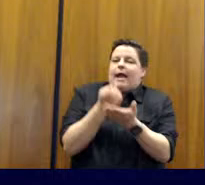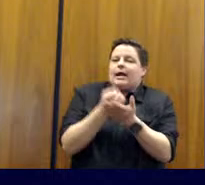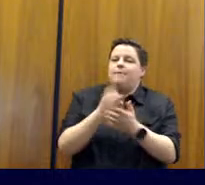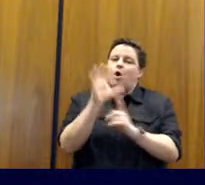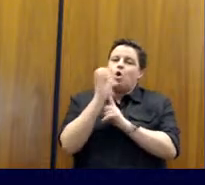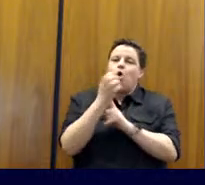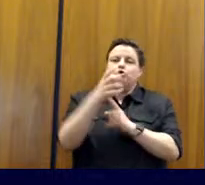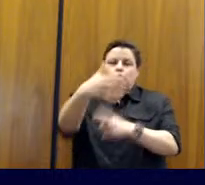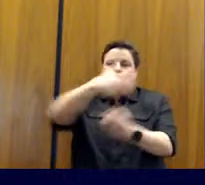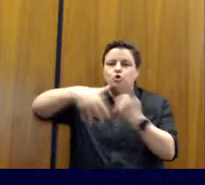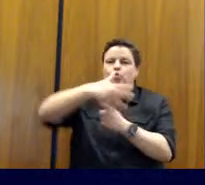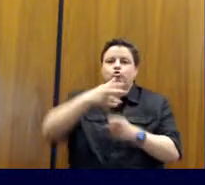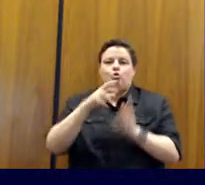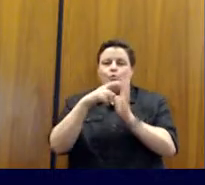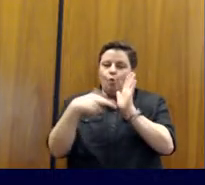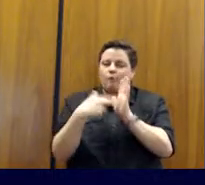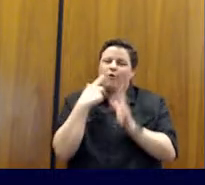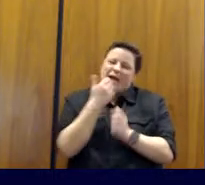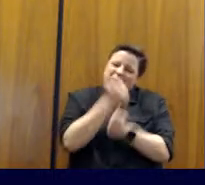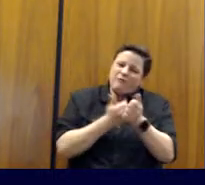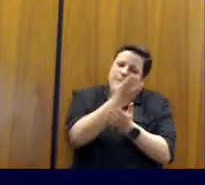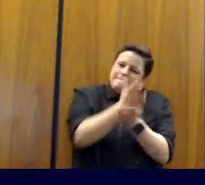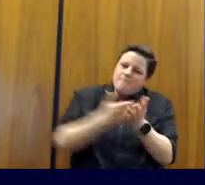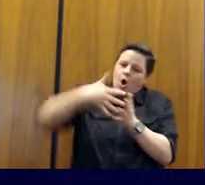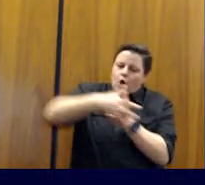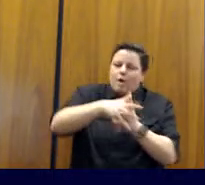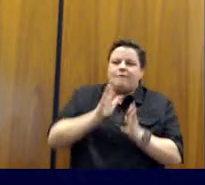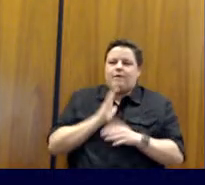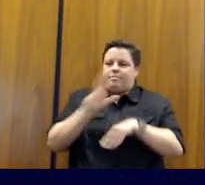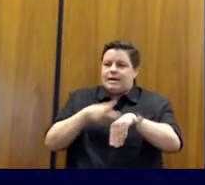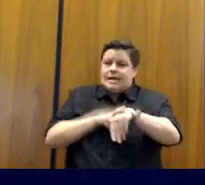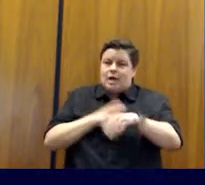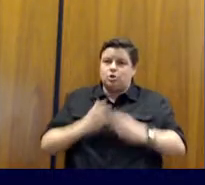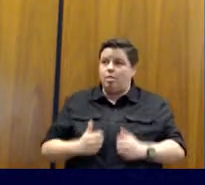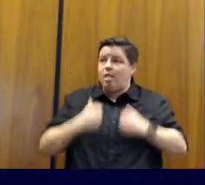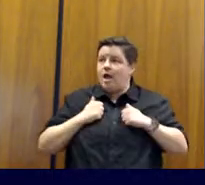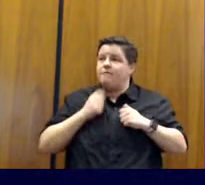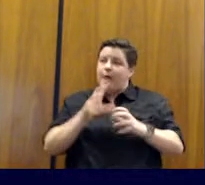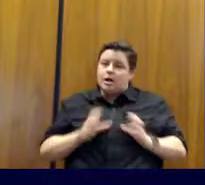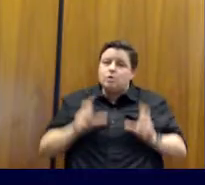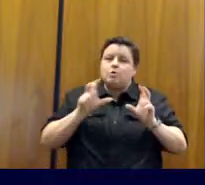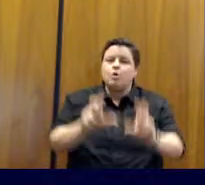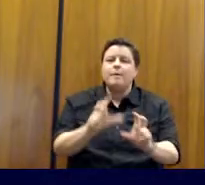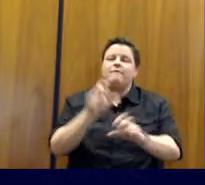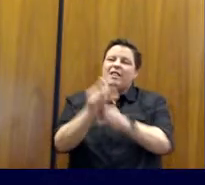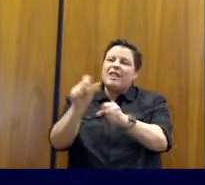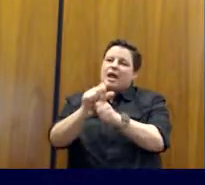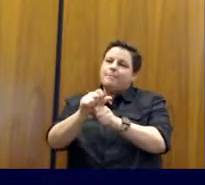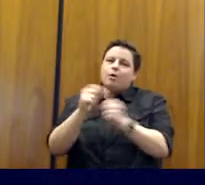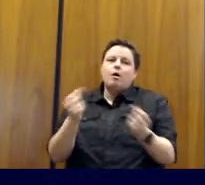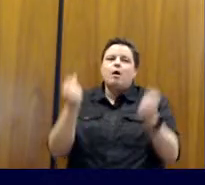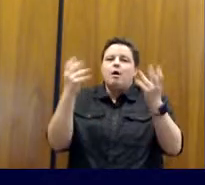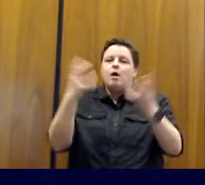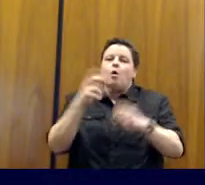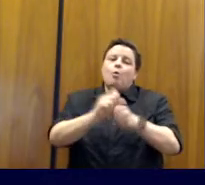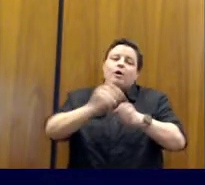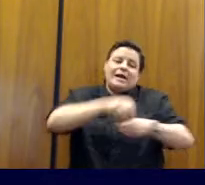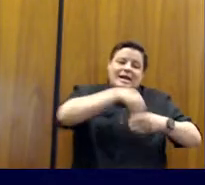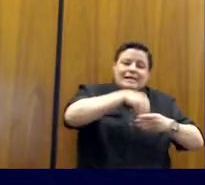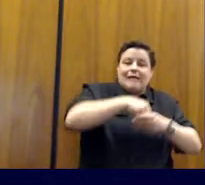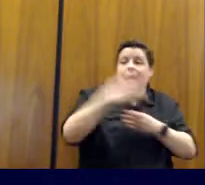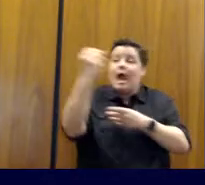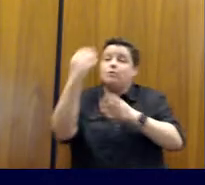social role in every sphere of our nation's life by constituting a significant portion of the labor force working in and outside of the